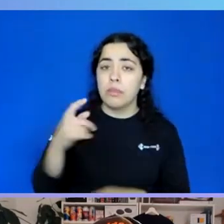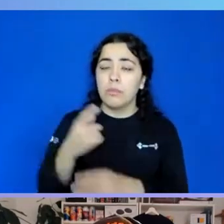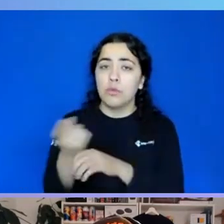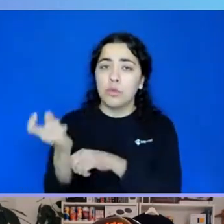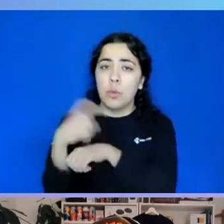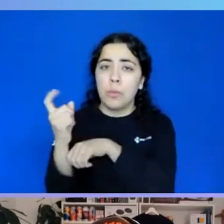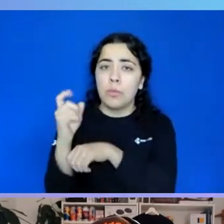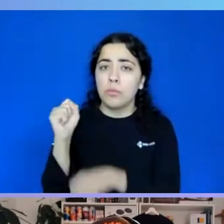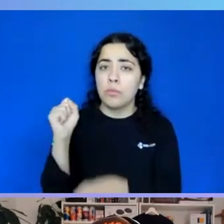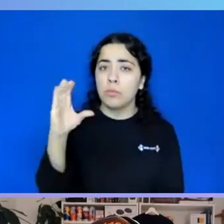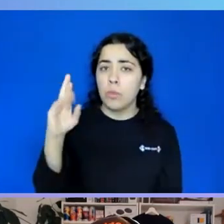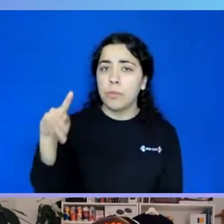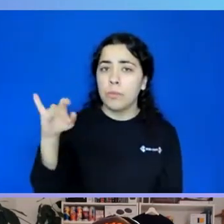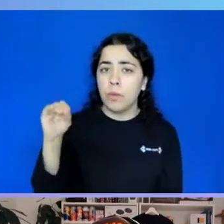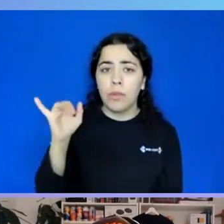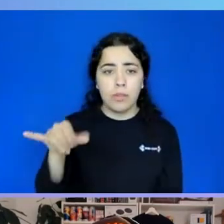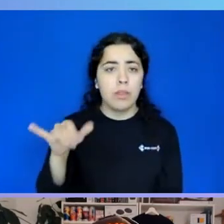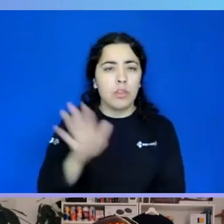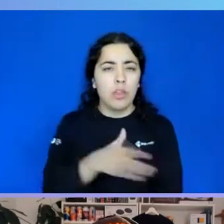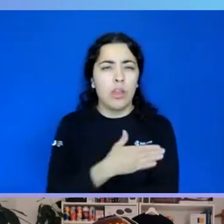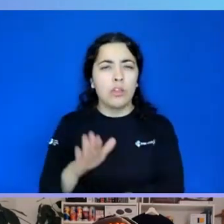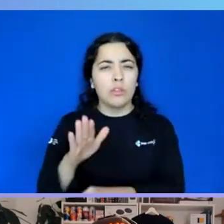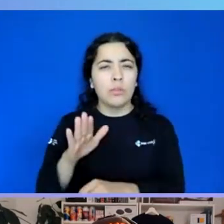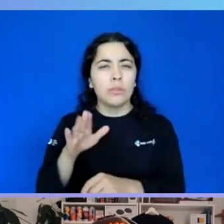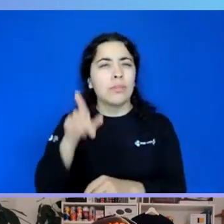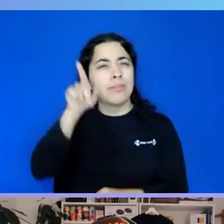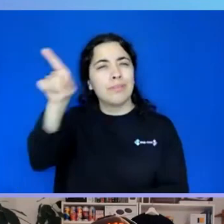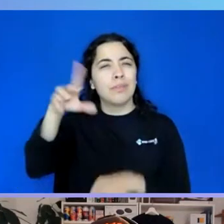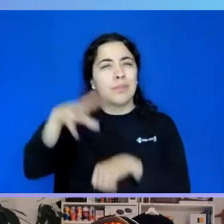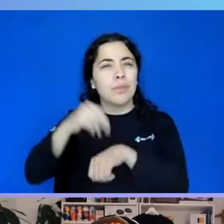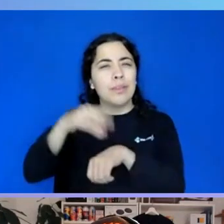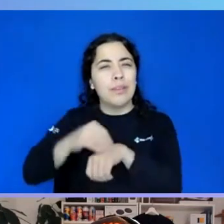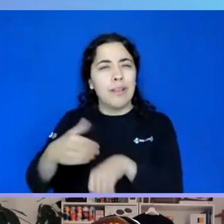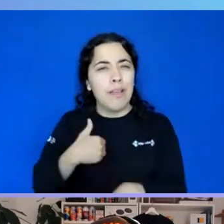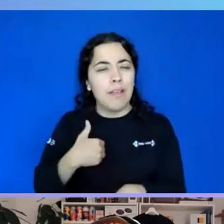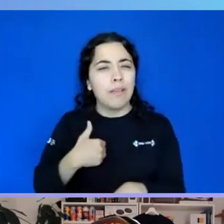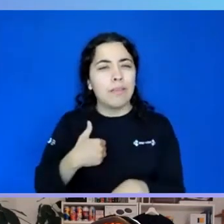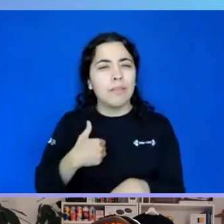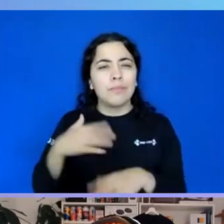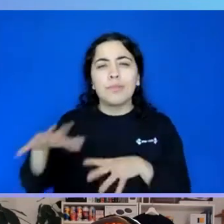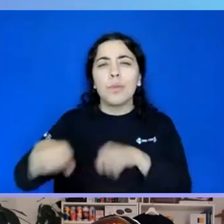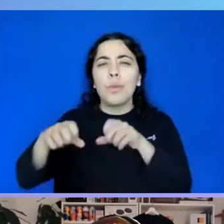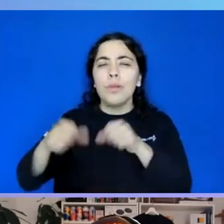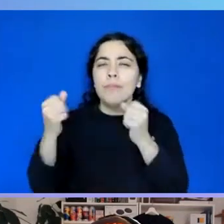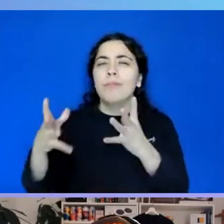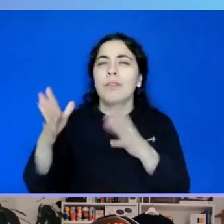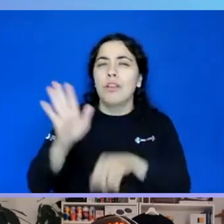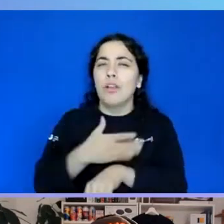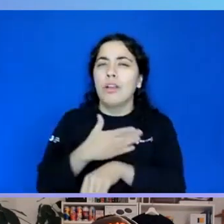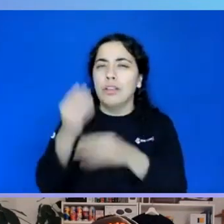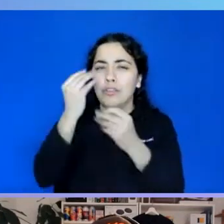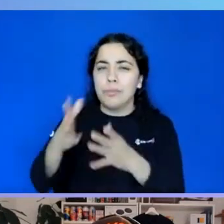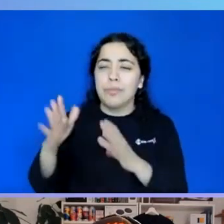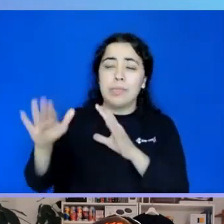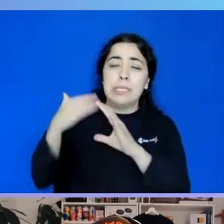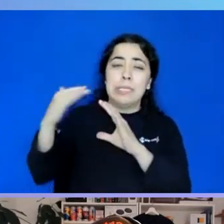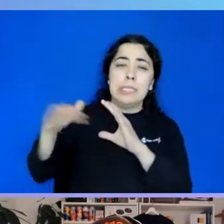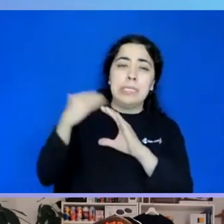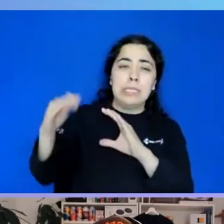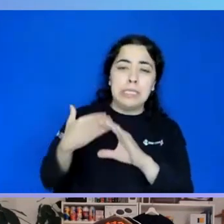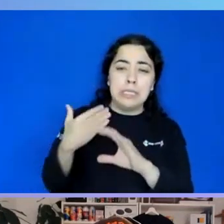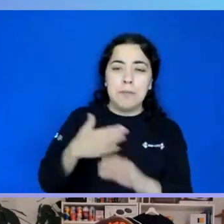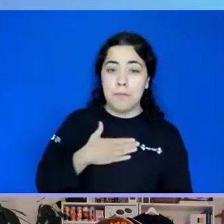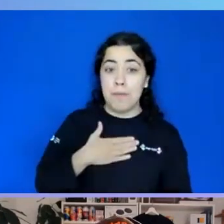organizer in Sweden. I have a lot of concert information in my inbox, you might